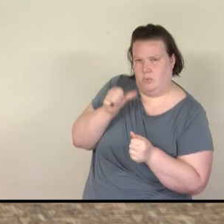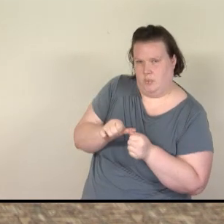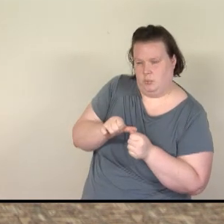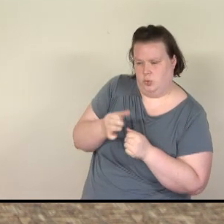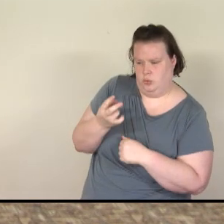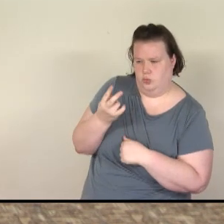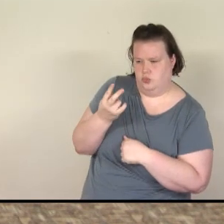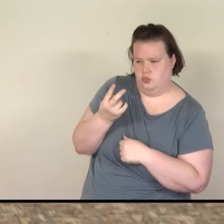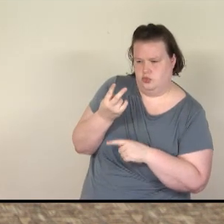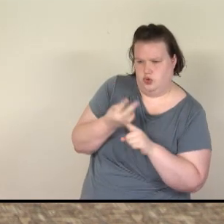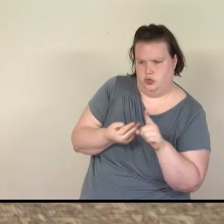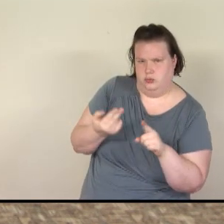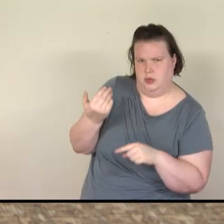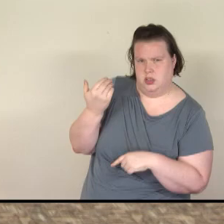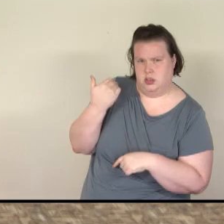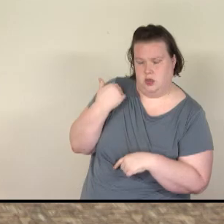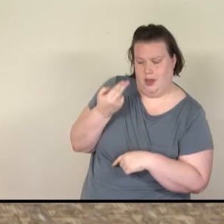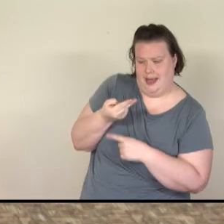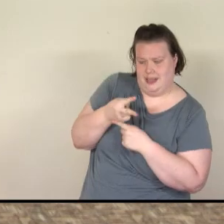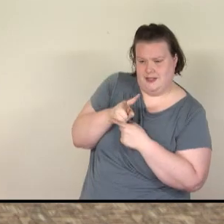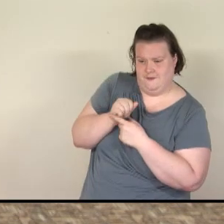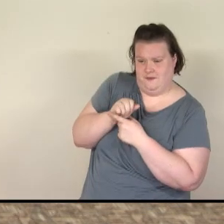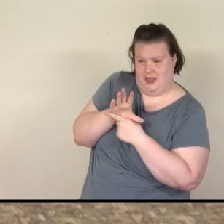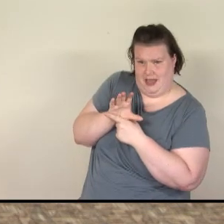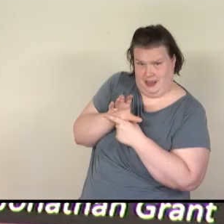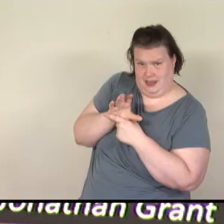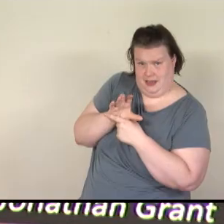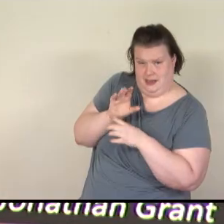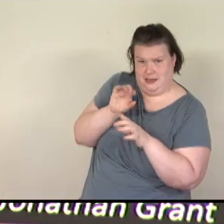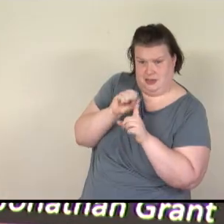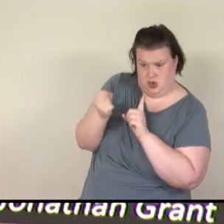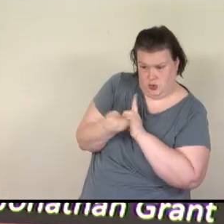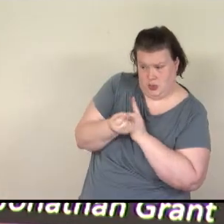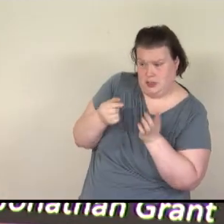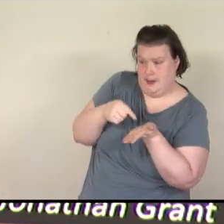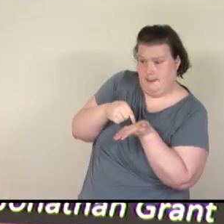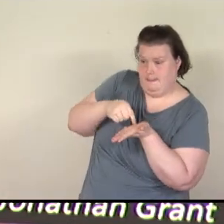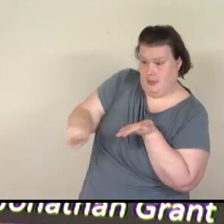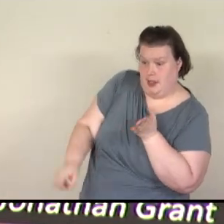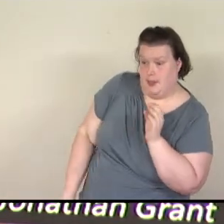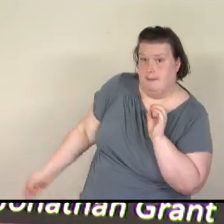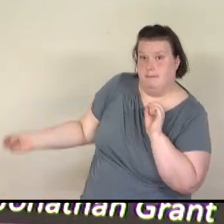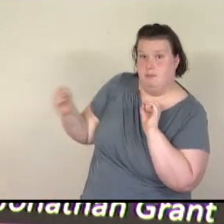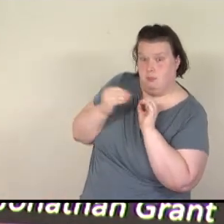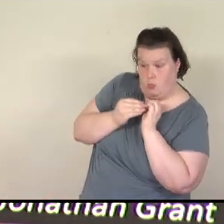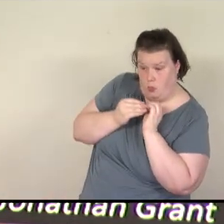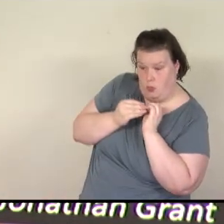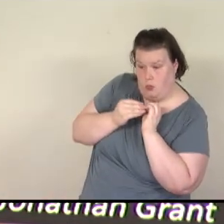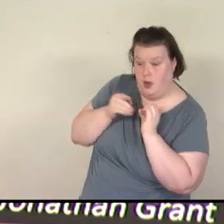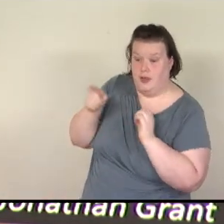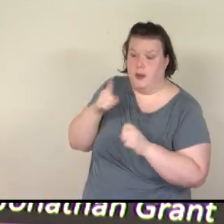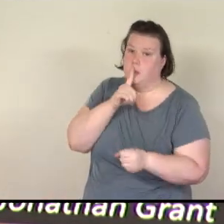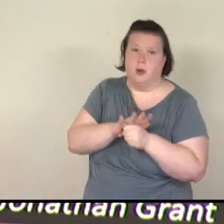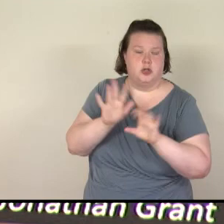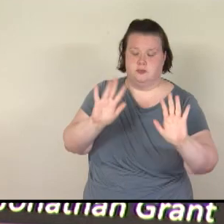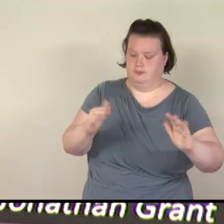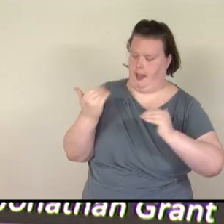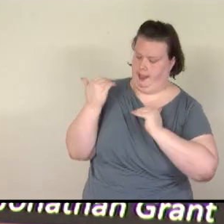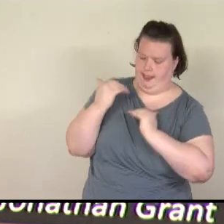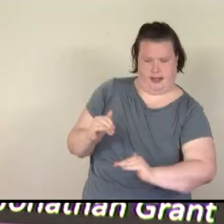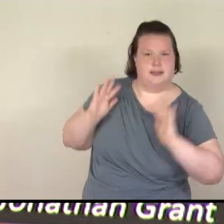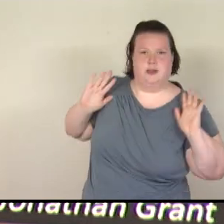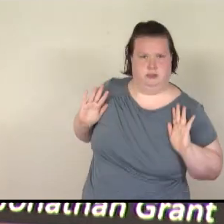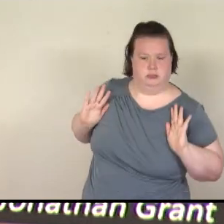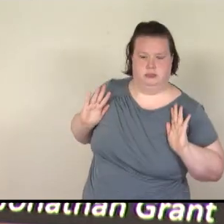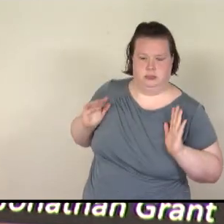meetings ago, we had an HVAC situation and we had to bring some more money. And then at that time, we were guaranteed, this is it. We're